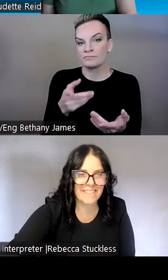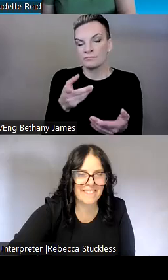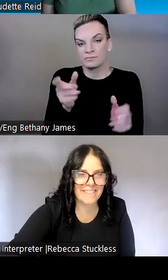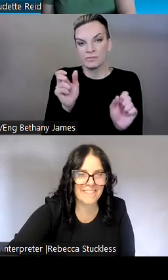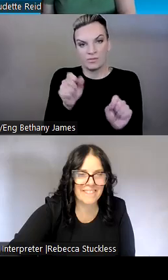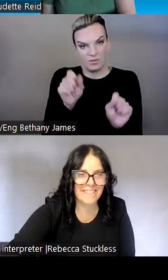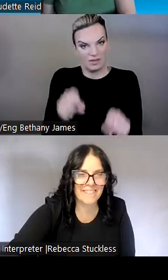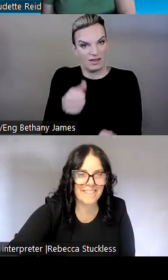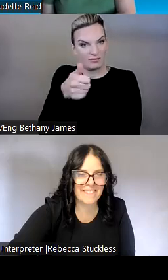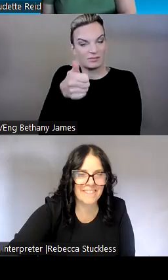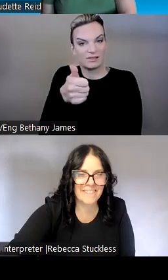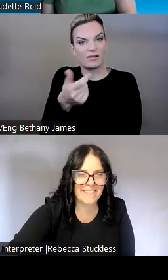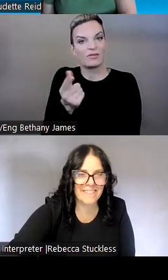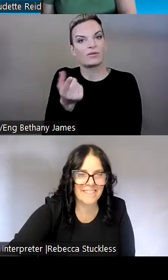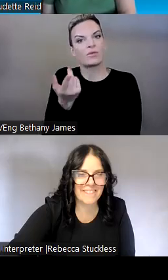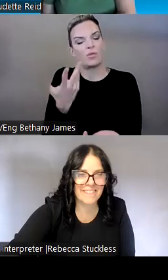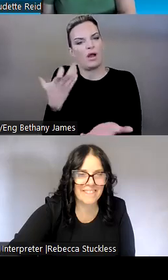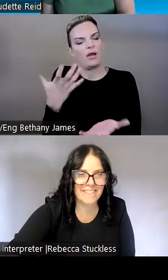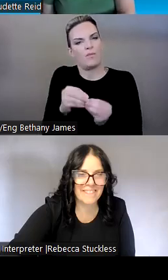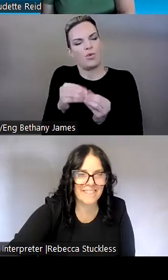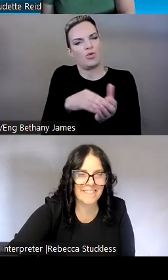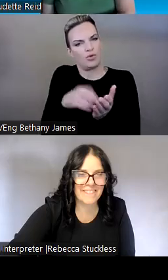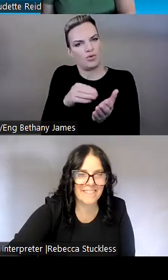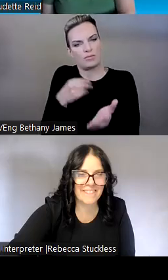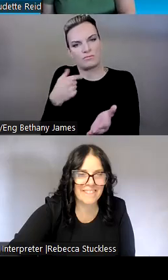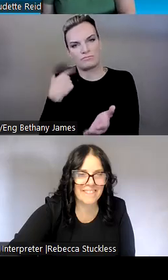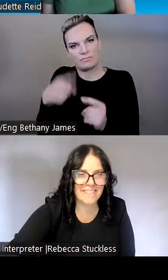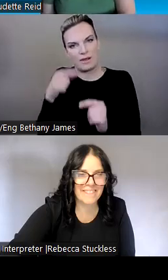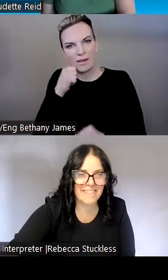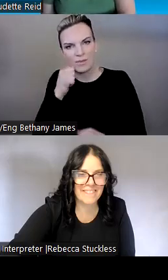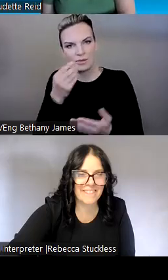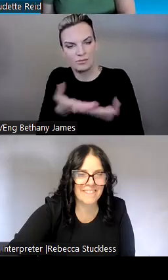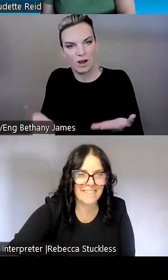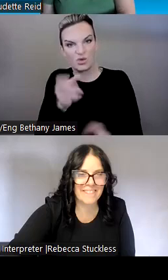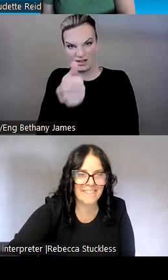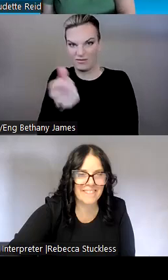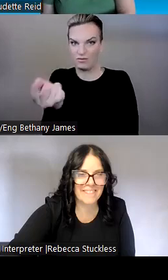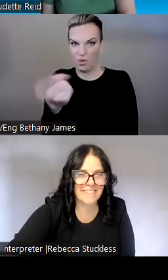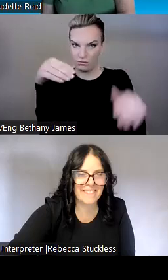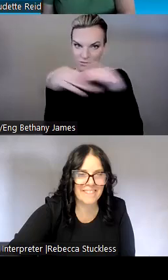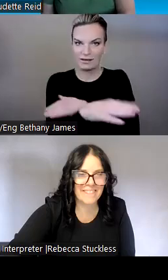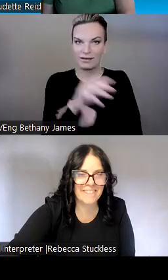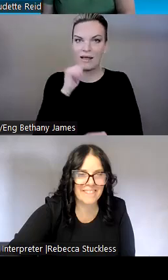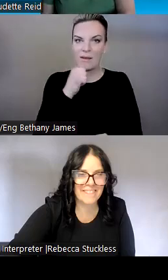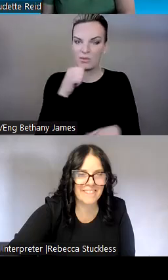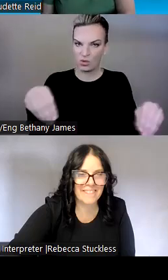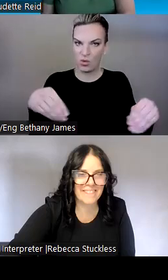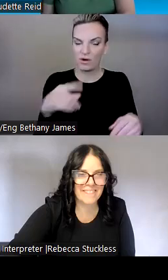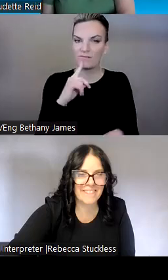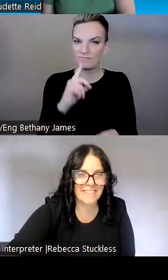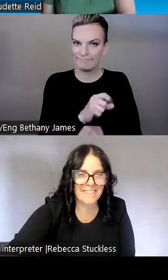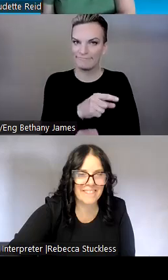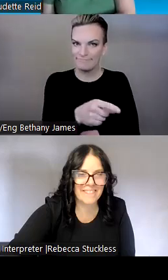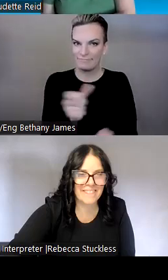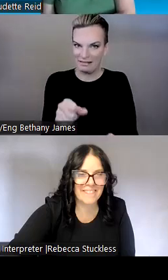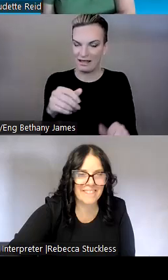an Apple store. They have classes all the time that talk about how to use your phone as